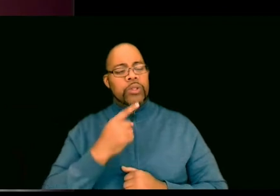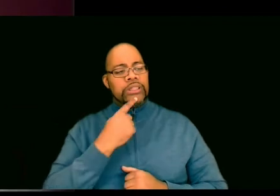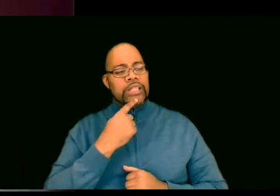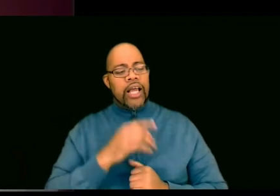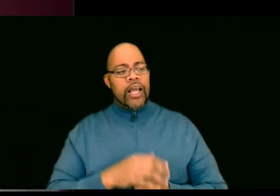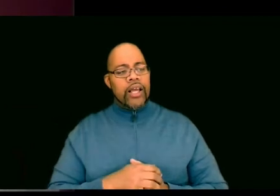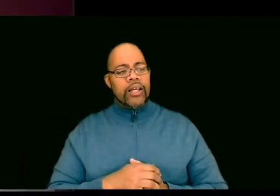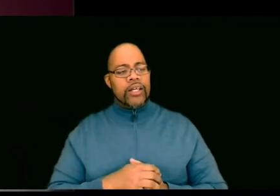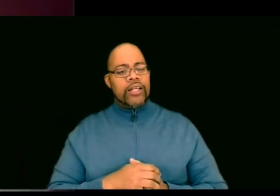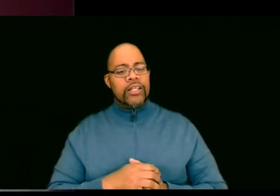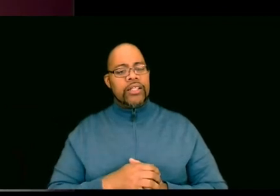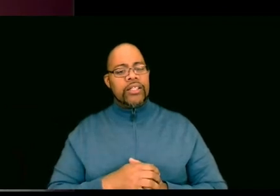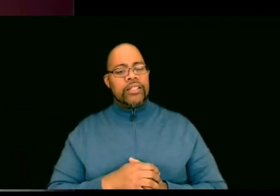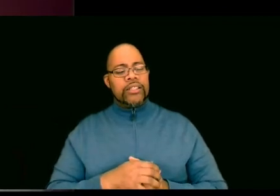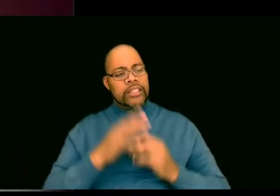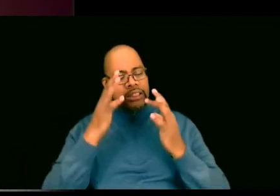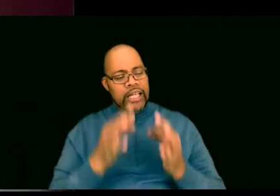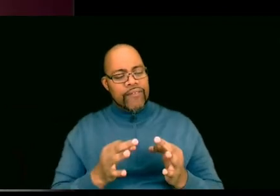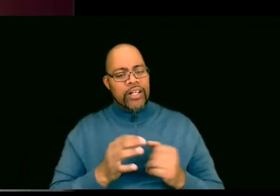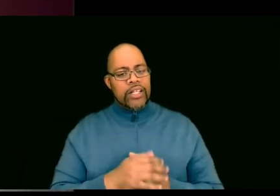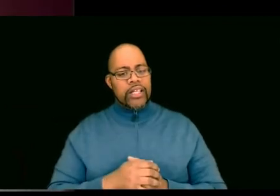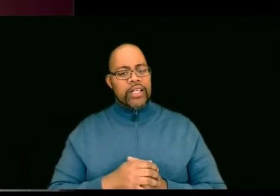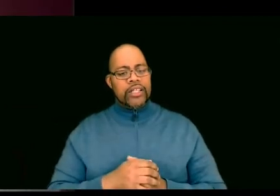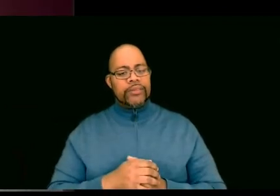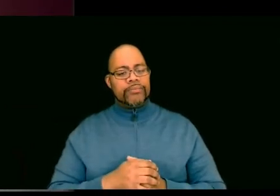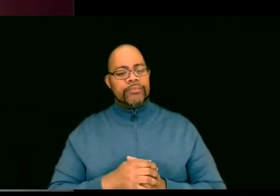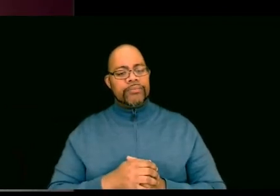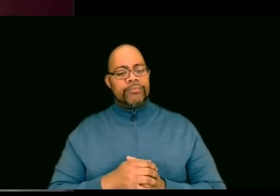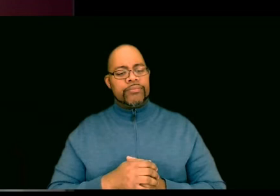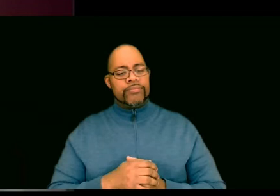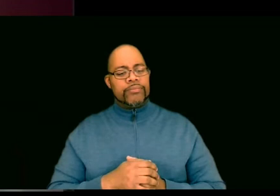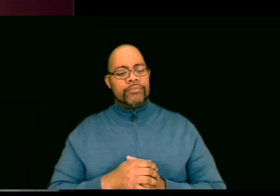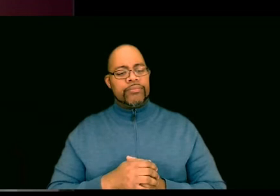I would say certainly